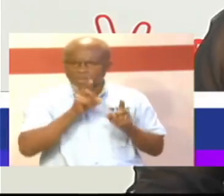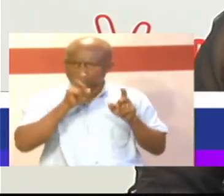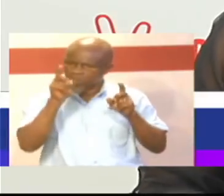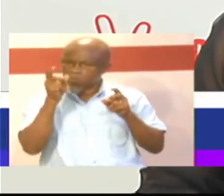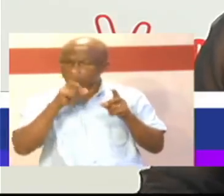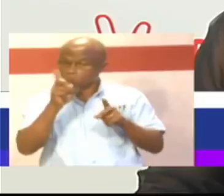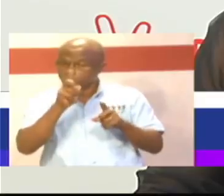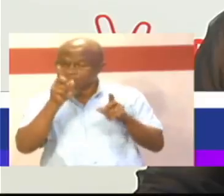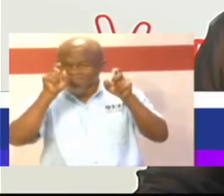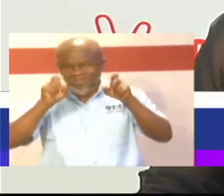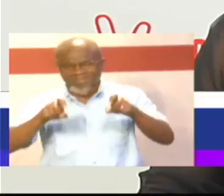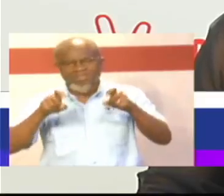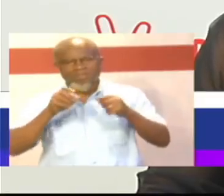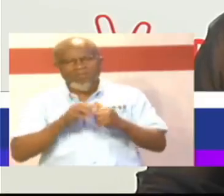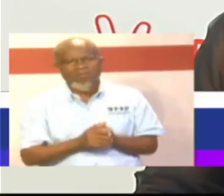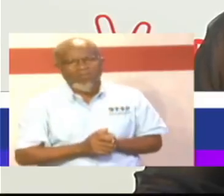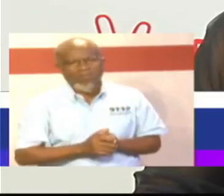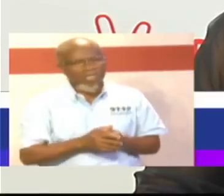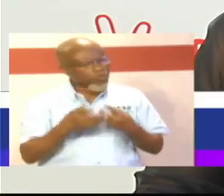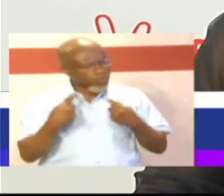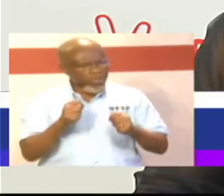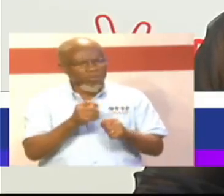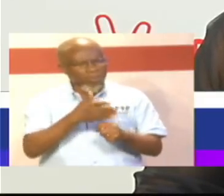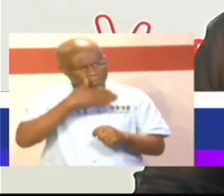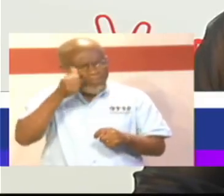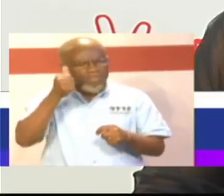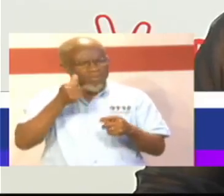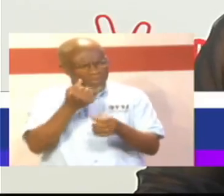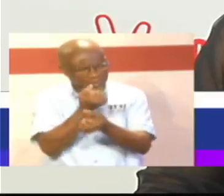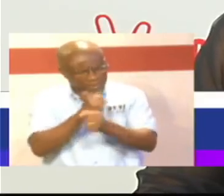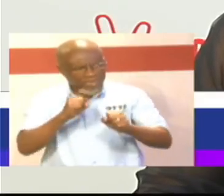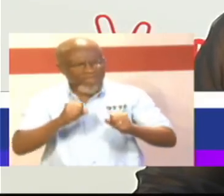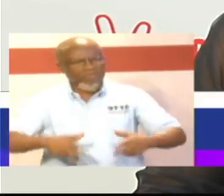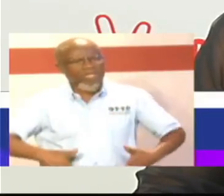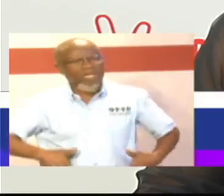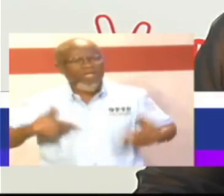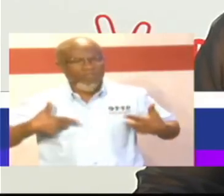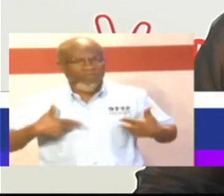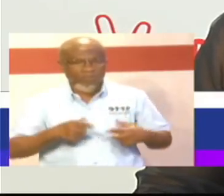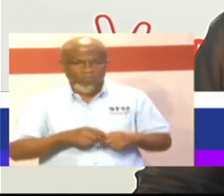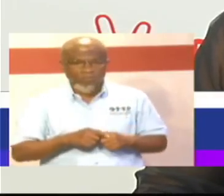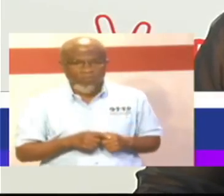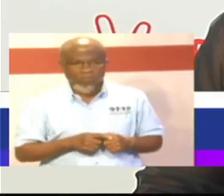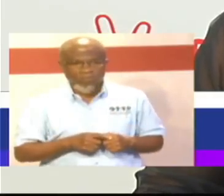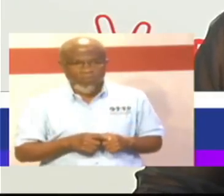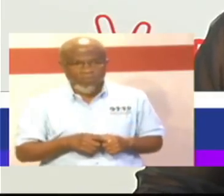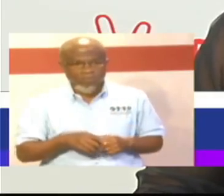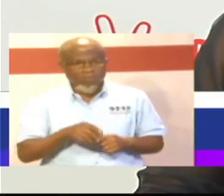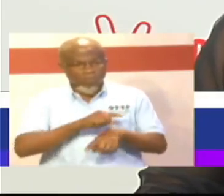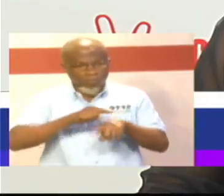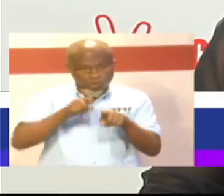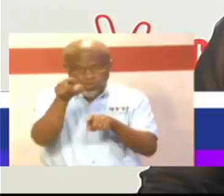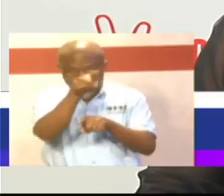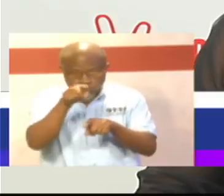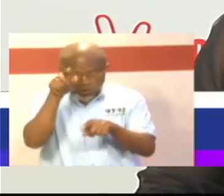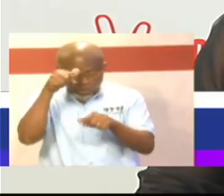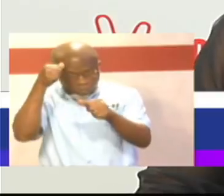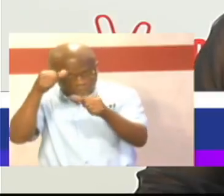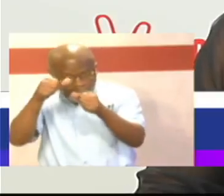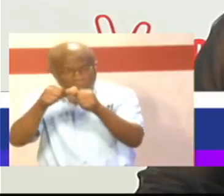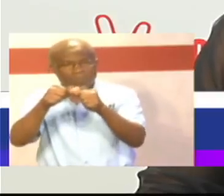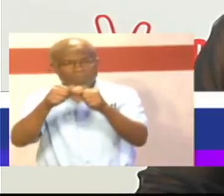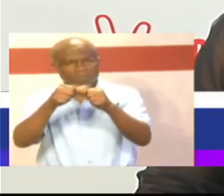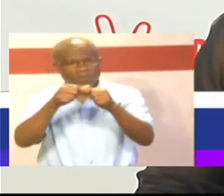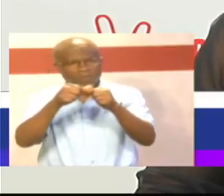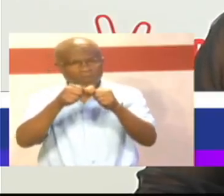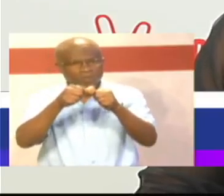continue to ensure and to try our very best to save lives. However, I would like to remind the population that resources